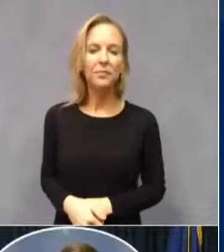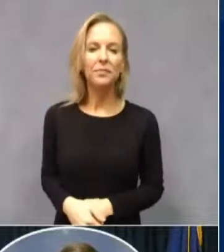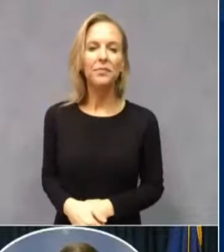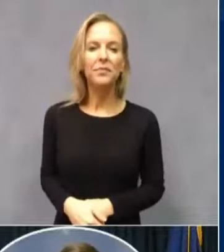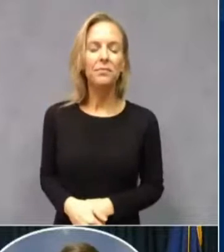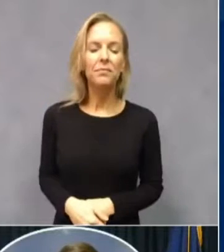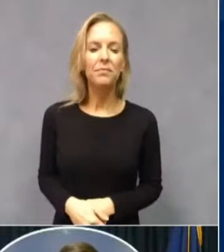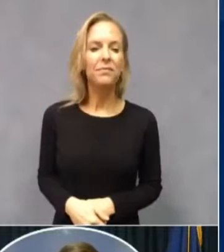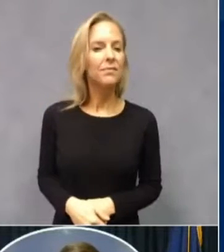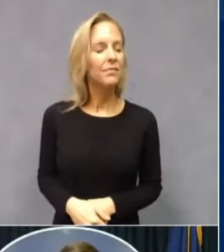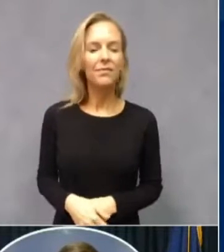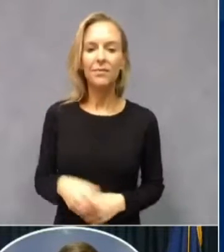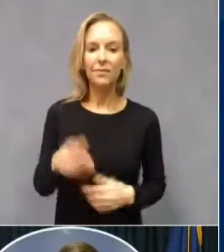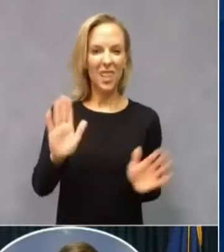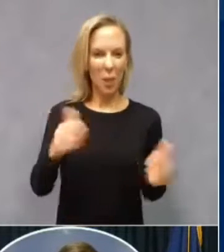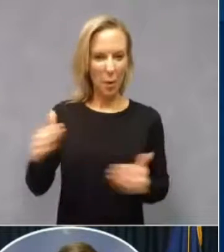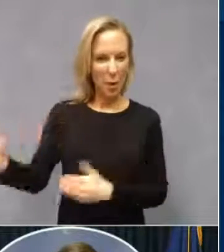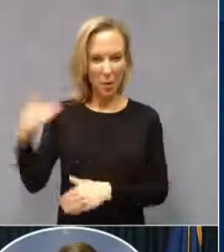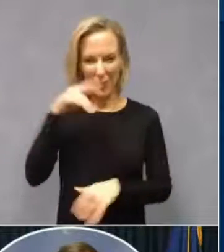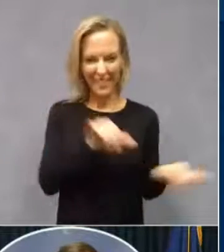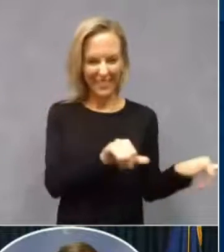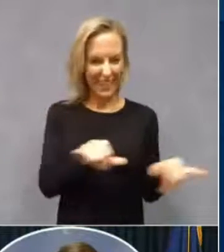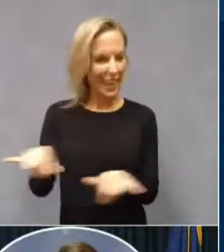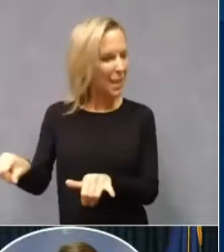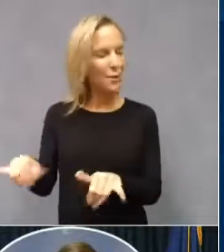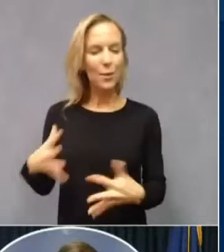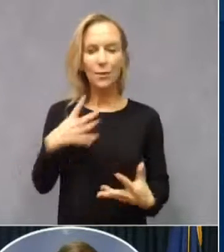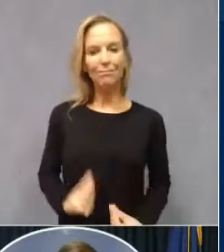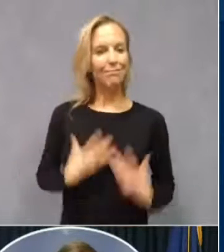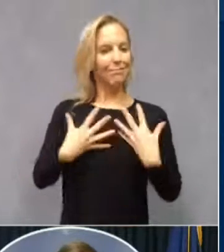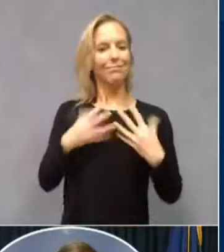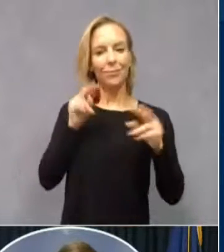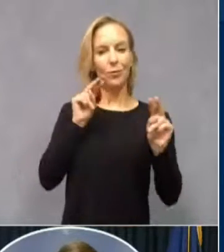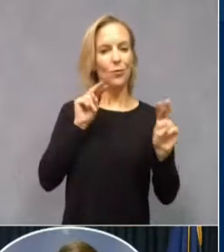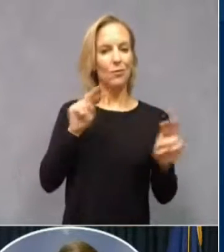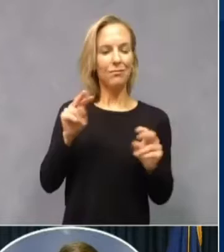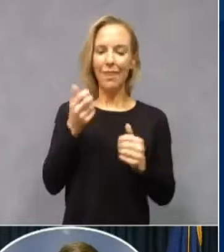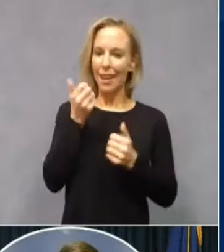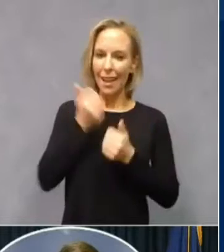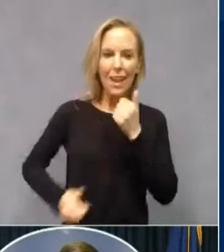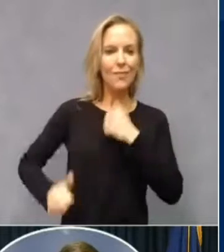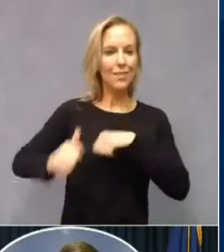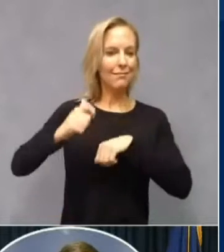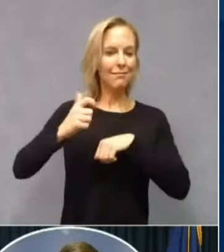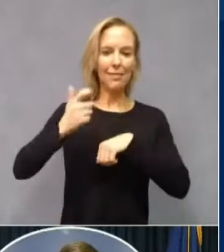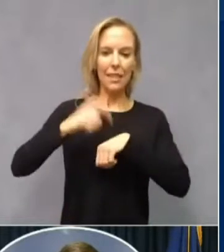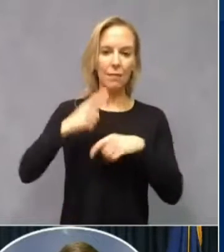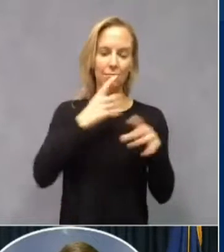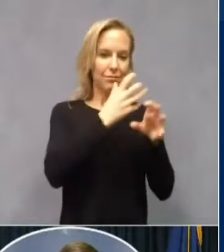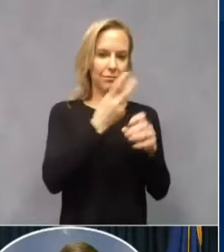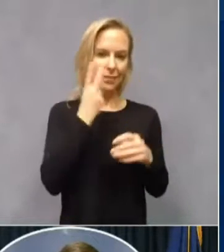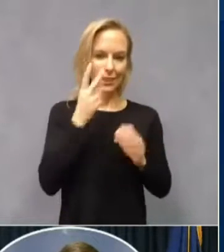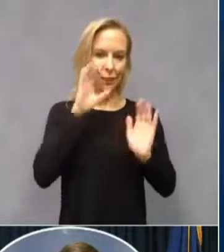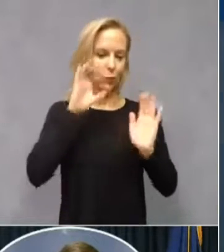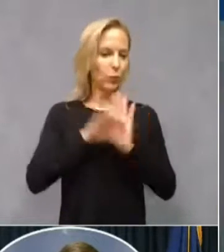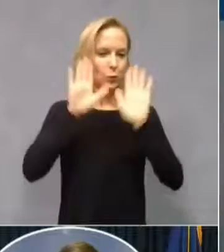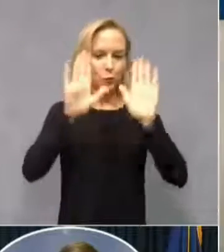Again, all the boxes look the same, but they're great to see each and every time.